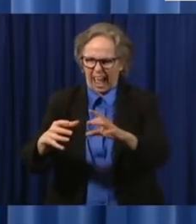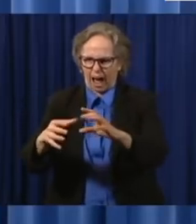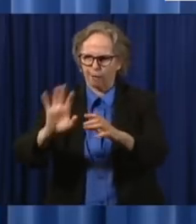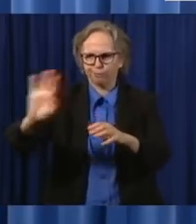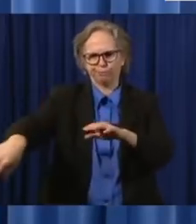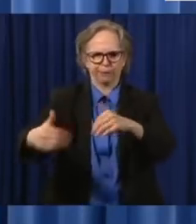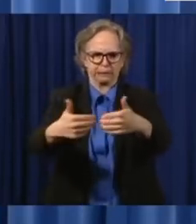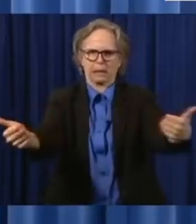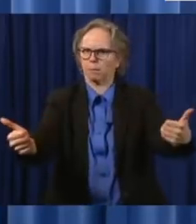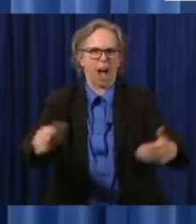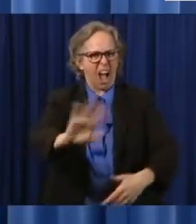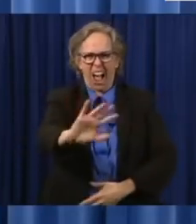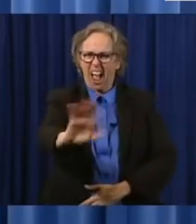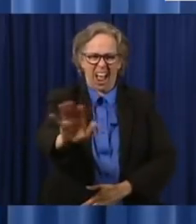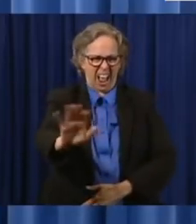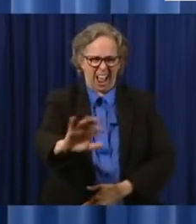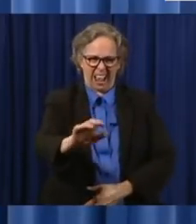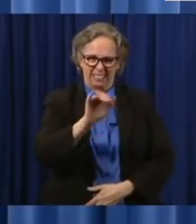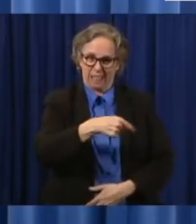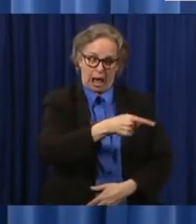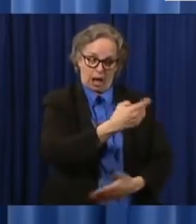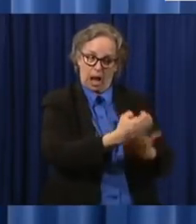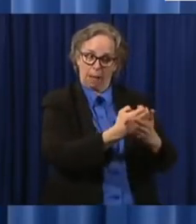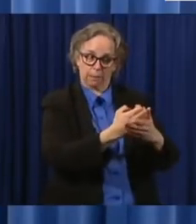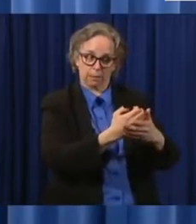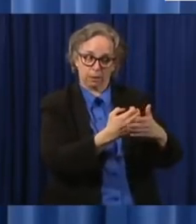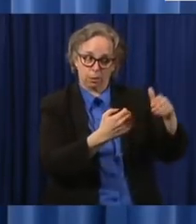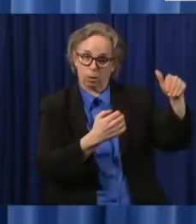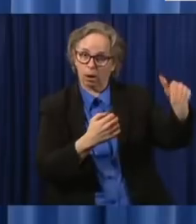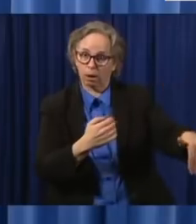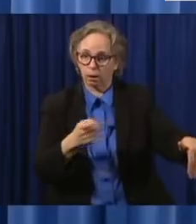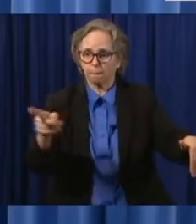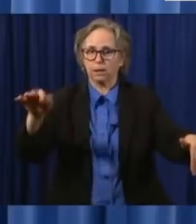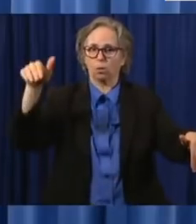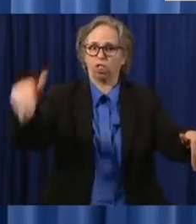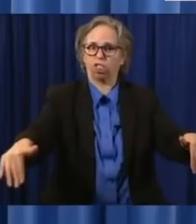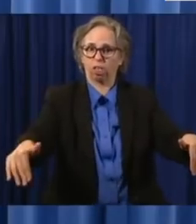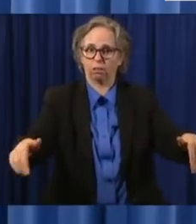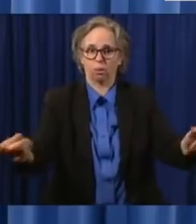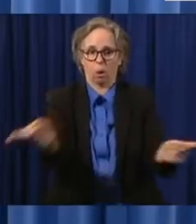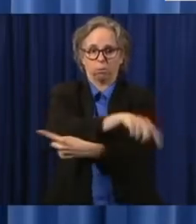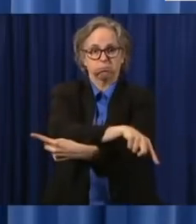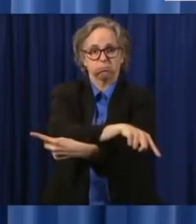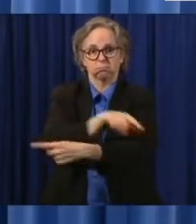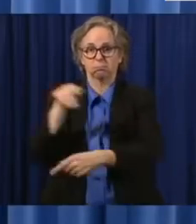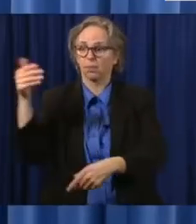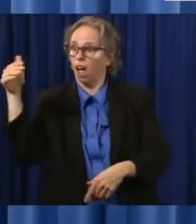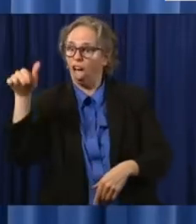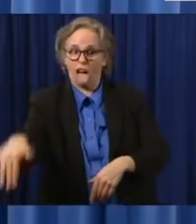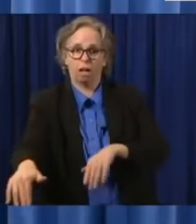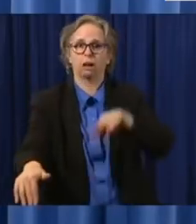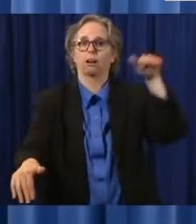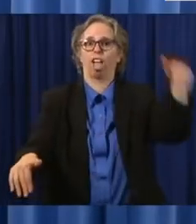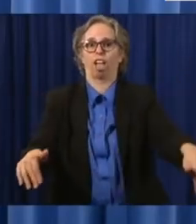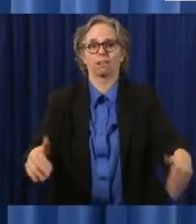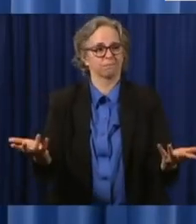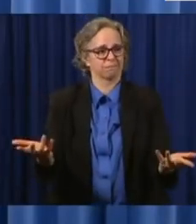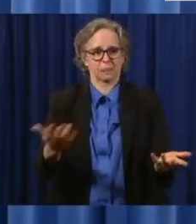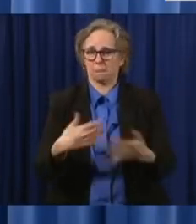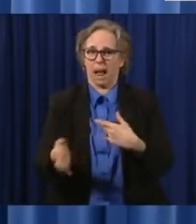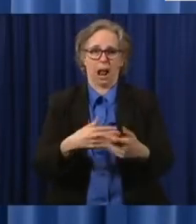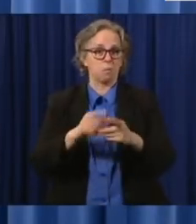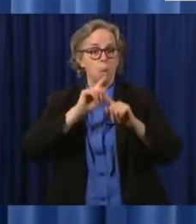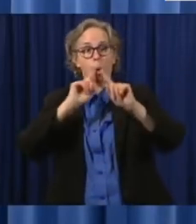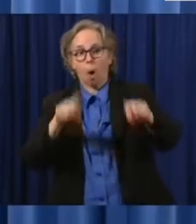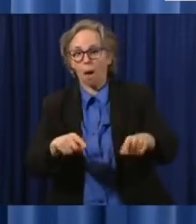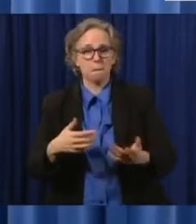one goes down, the other is going to go down. So if the health is going down, no matter what order we issue, don't